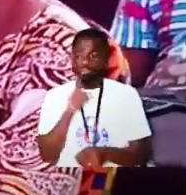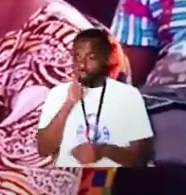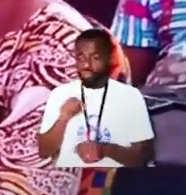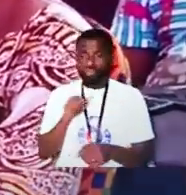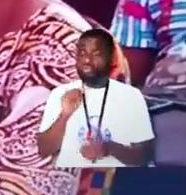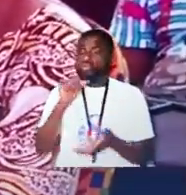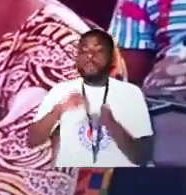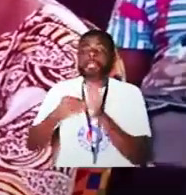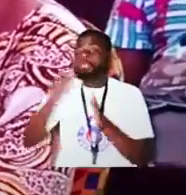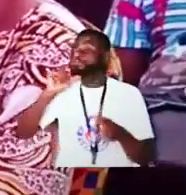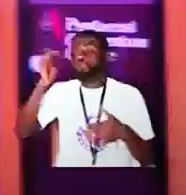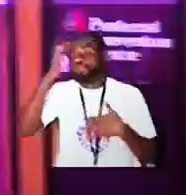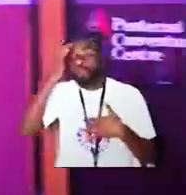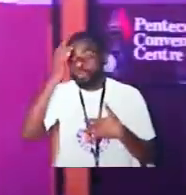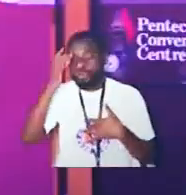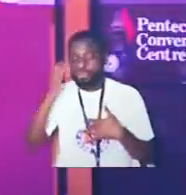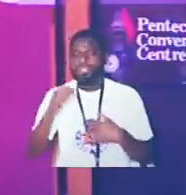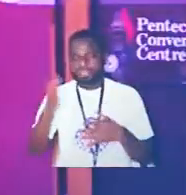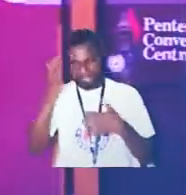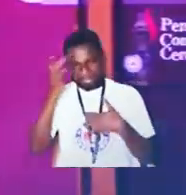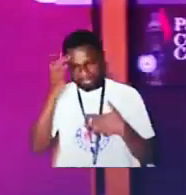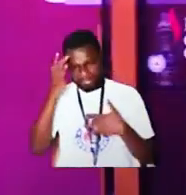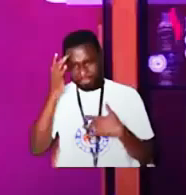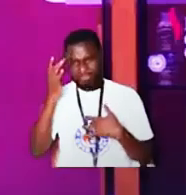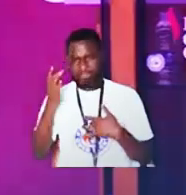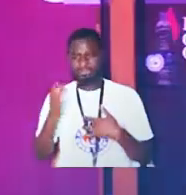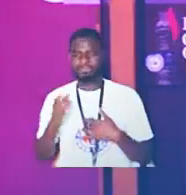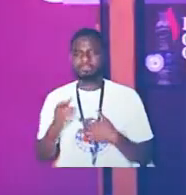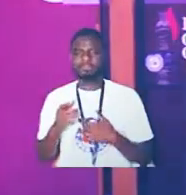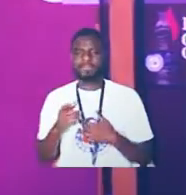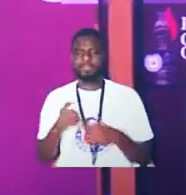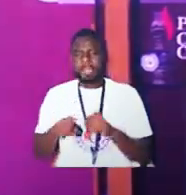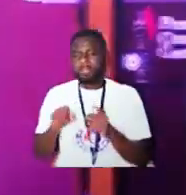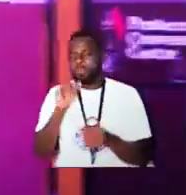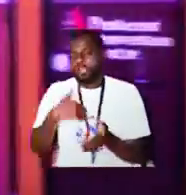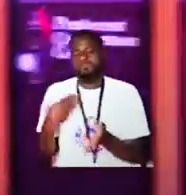they are very sick and you take them to the hospital, the next day they'll die.